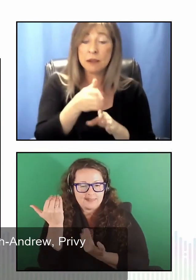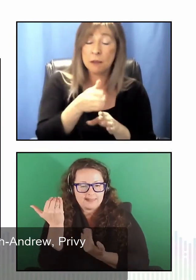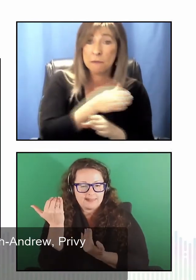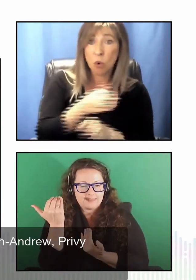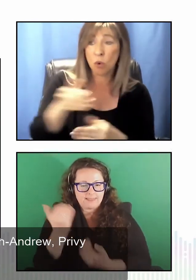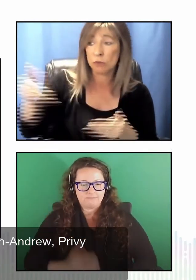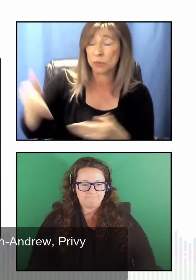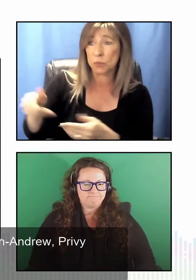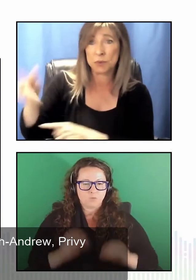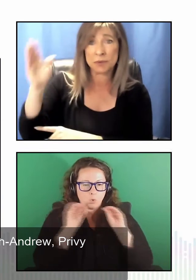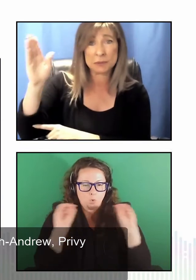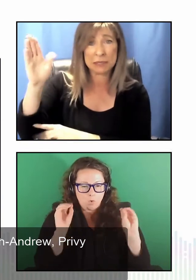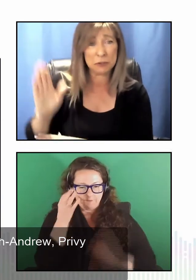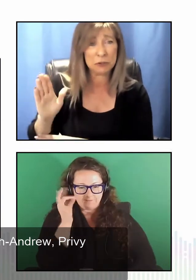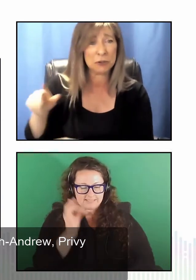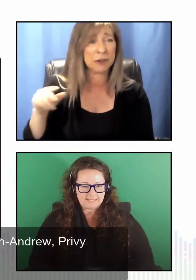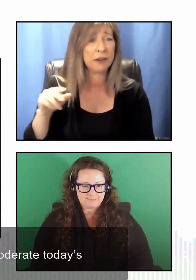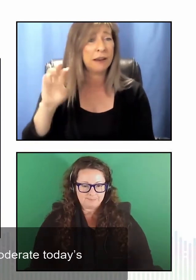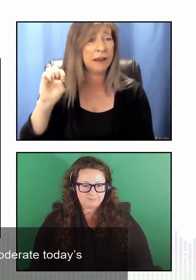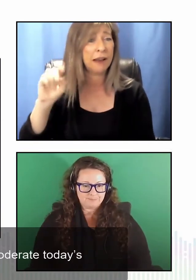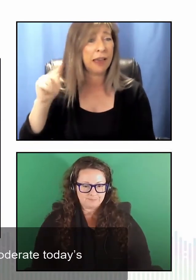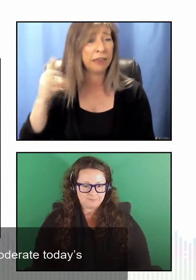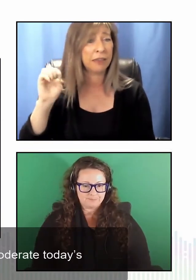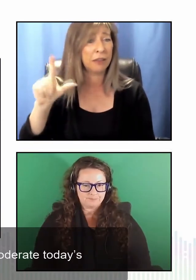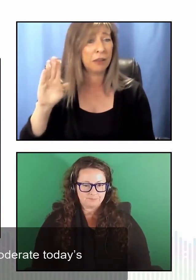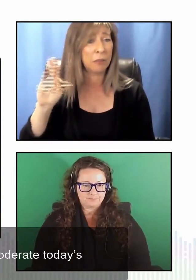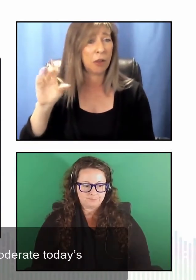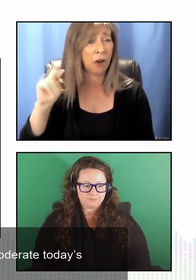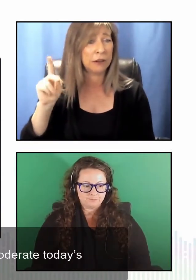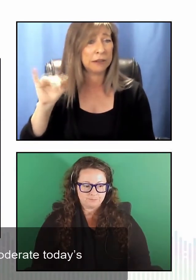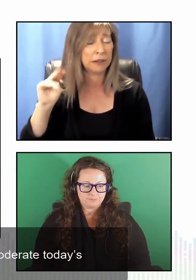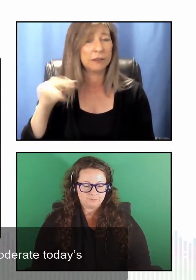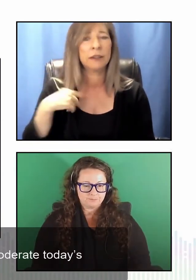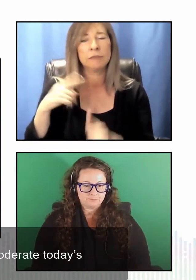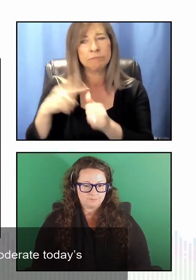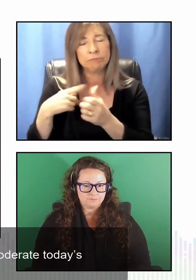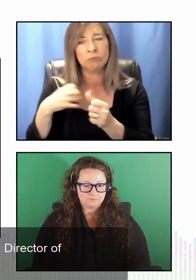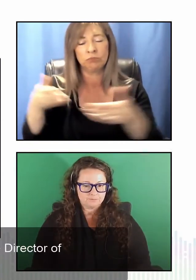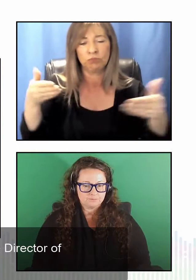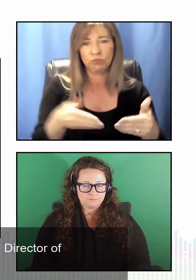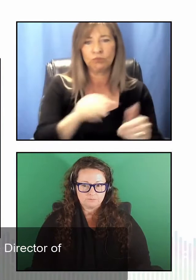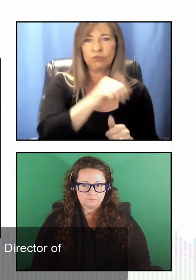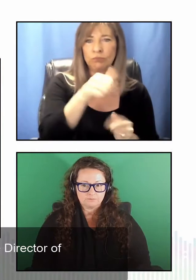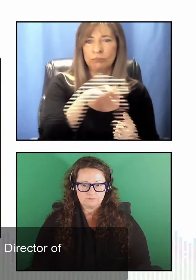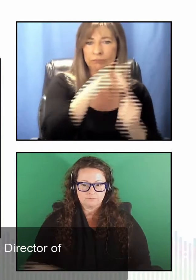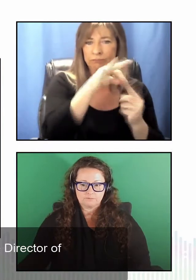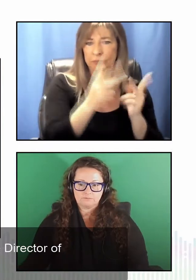Ethel Blondin-Andrew, Privy Councillor, I'd like to present another special guest who will moderate today's